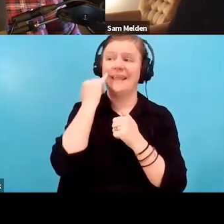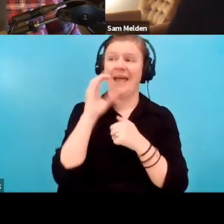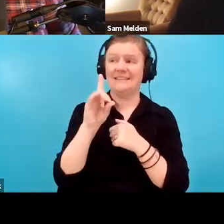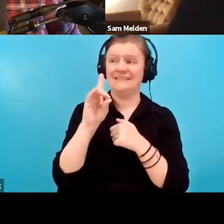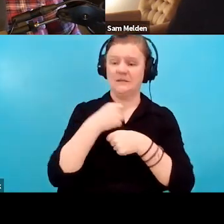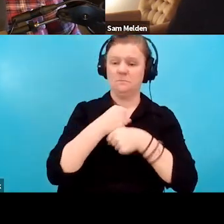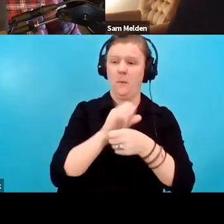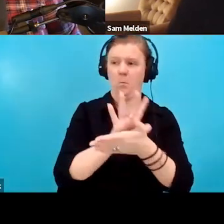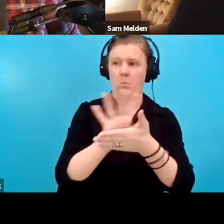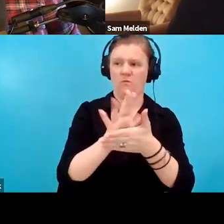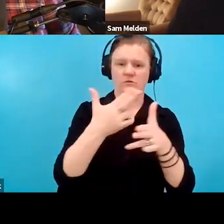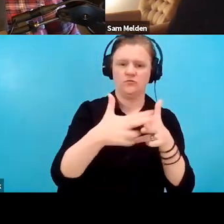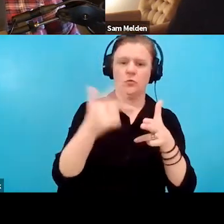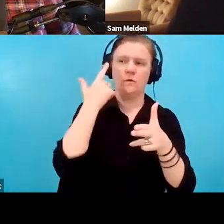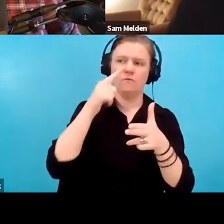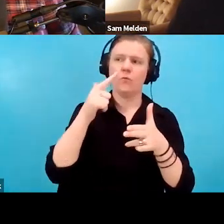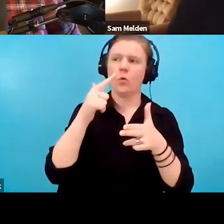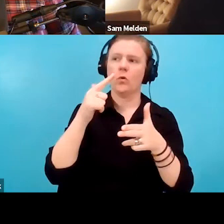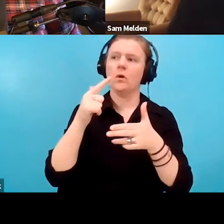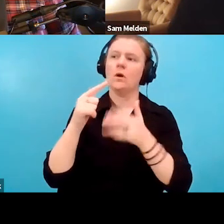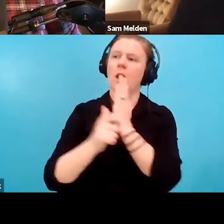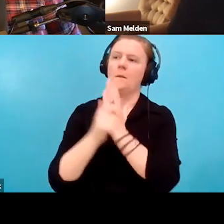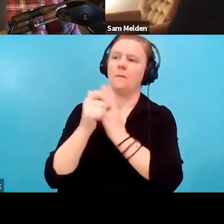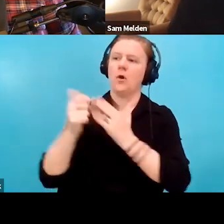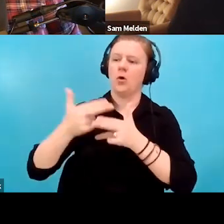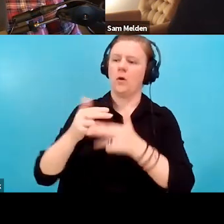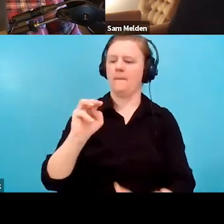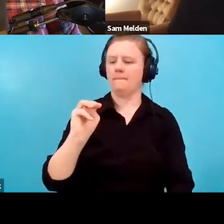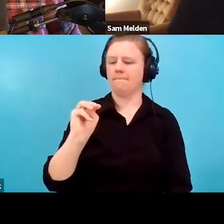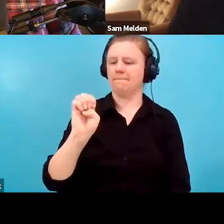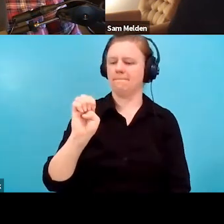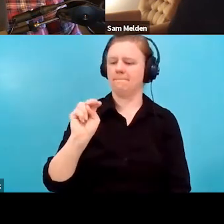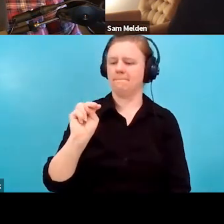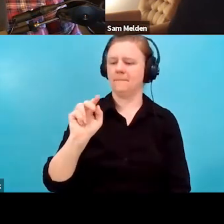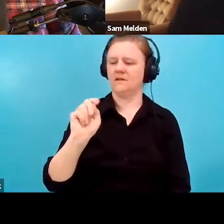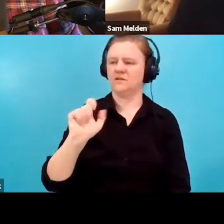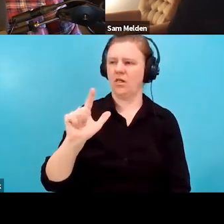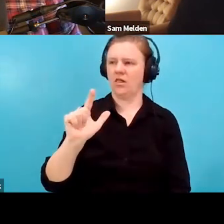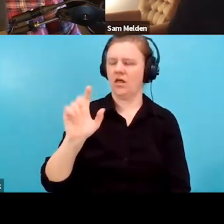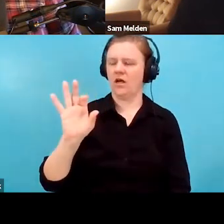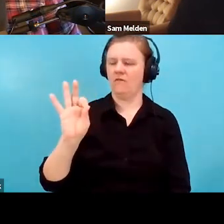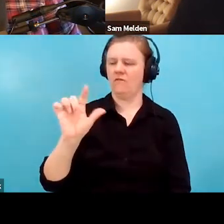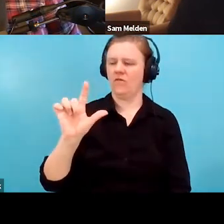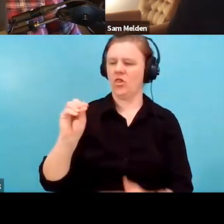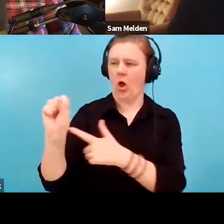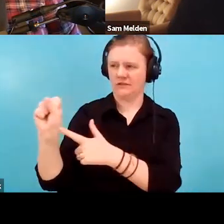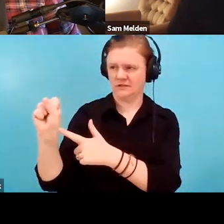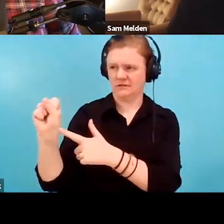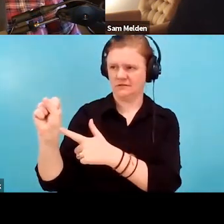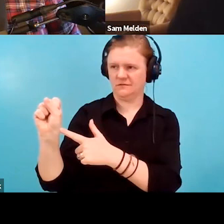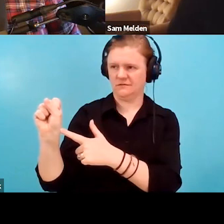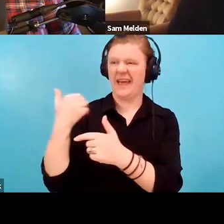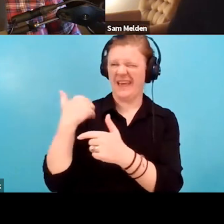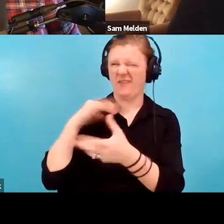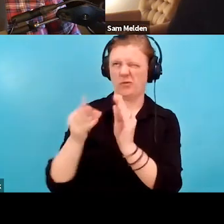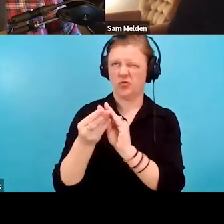were for the magazine Mental Floss. There are like a dozen of them. And that overlapped with the creation of